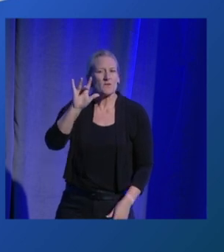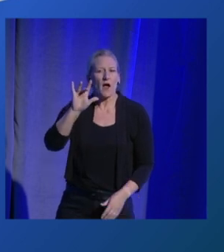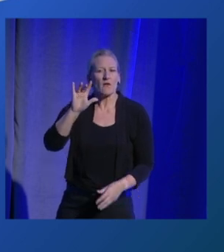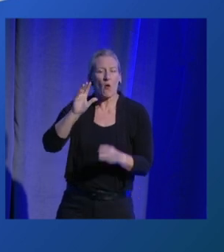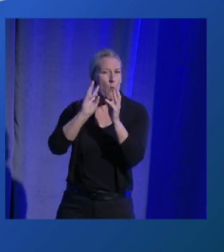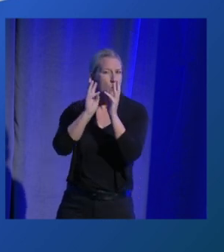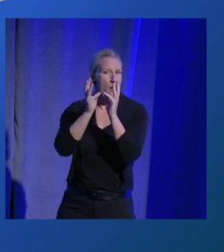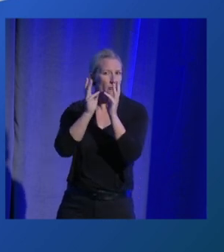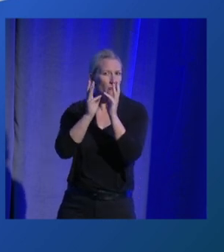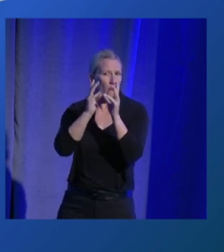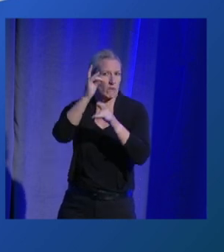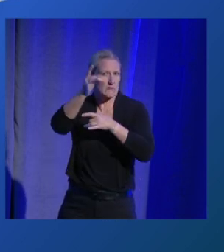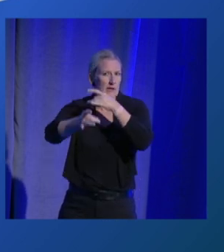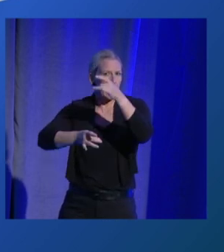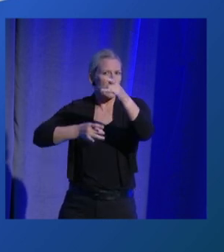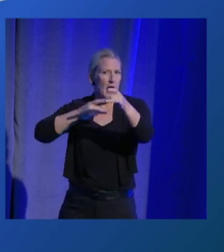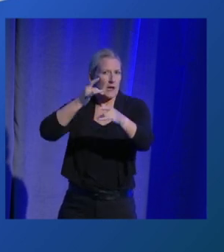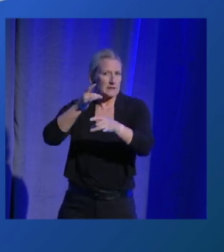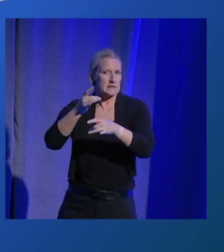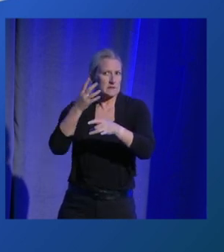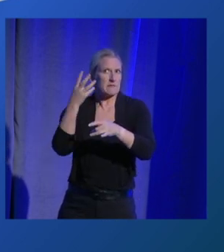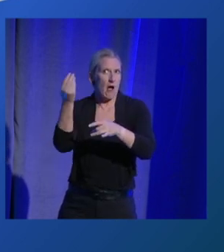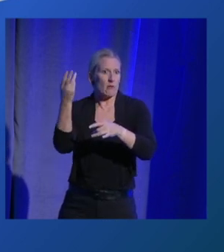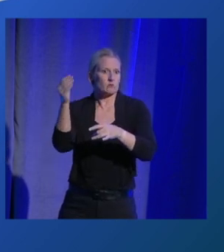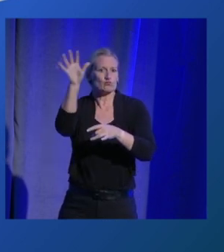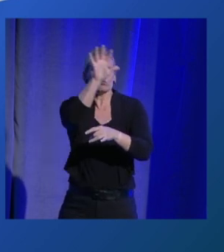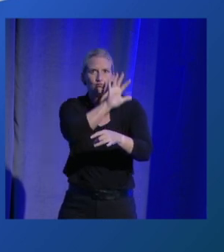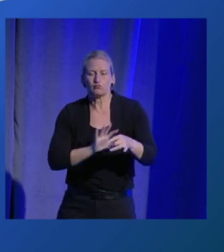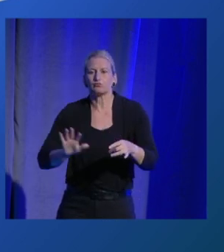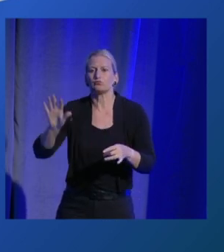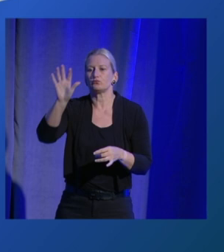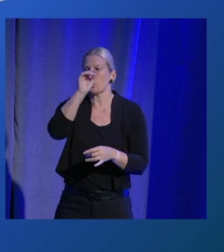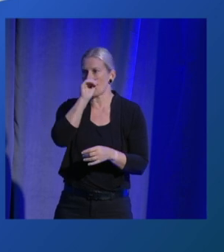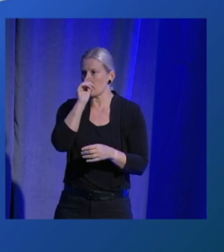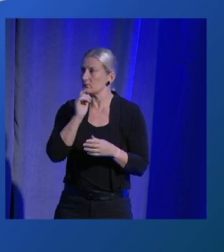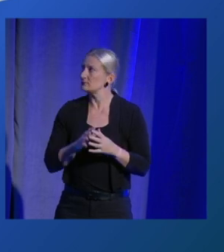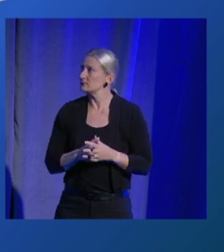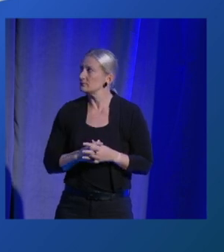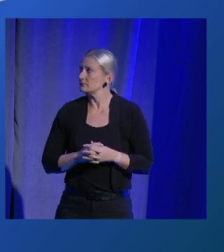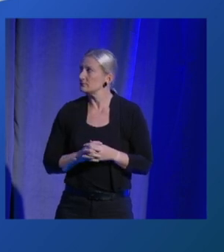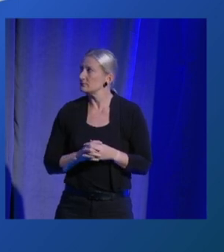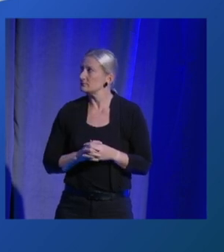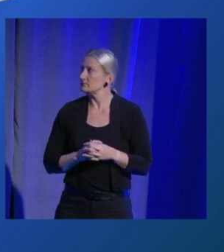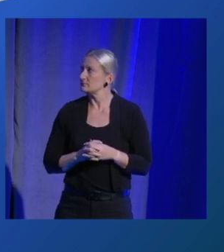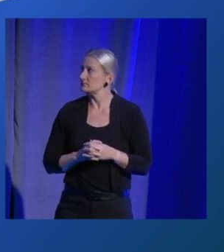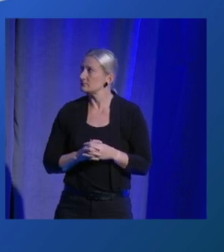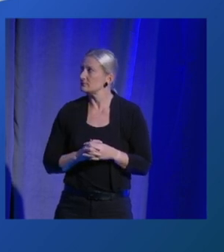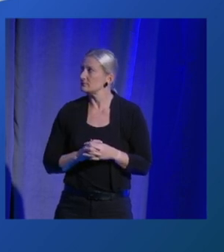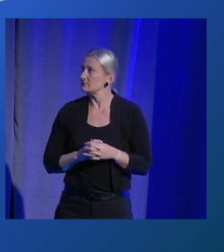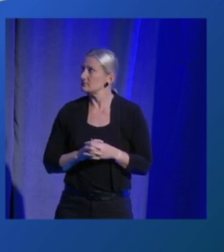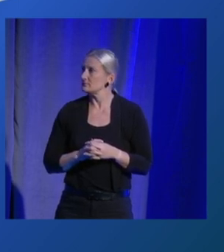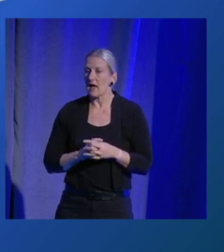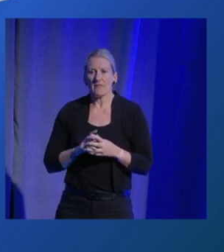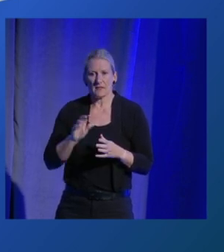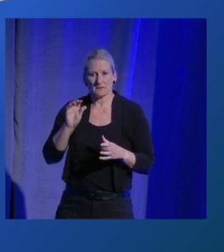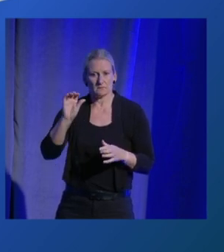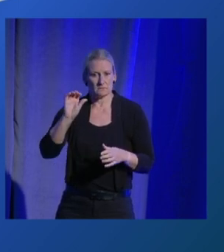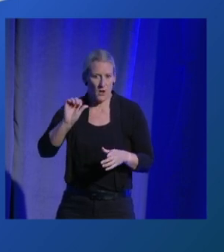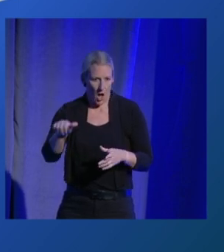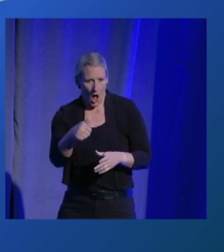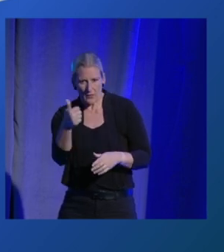and imagery satellites um that are more or less not entirely open-source government